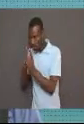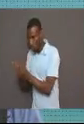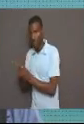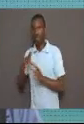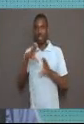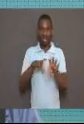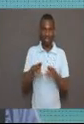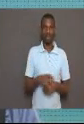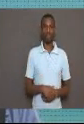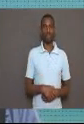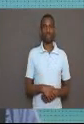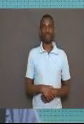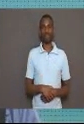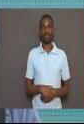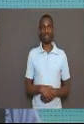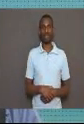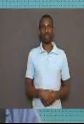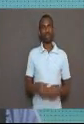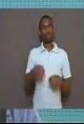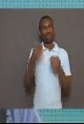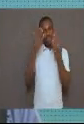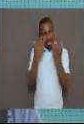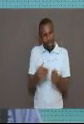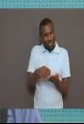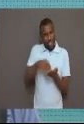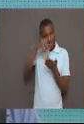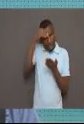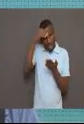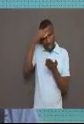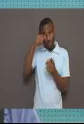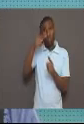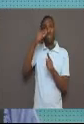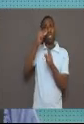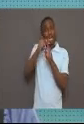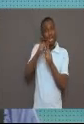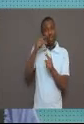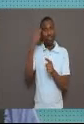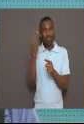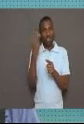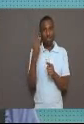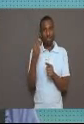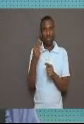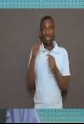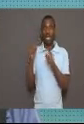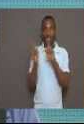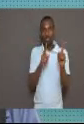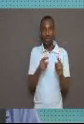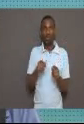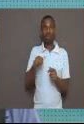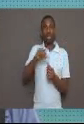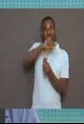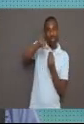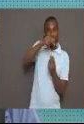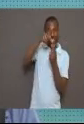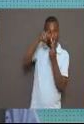Using the terms we have been studying, including atmospheric pressure and